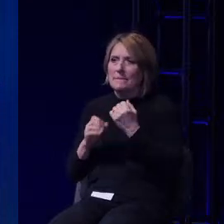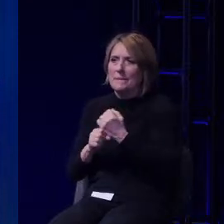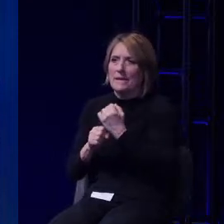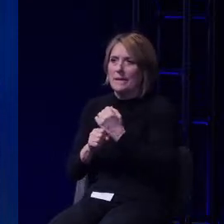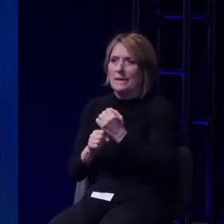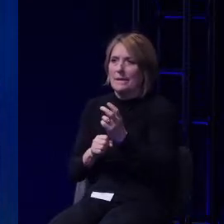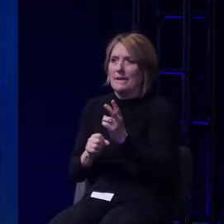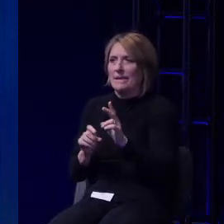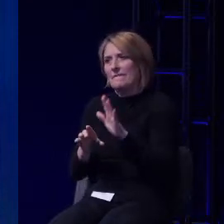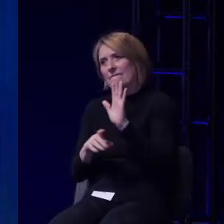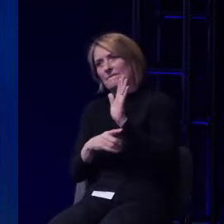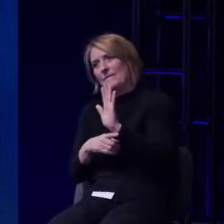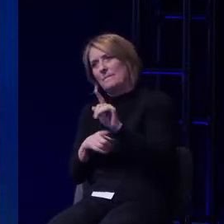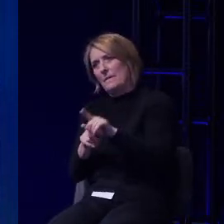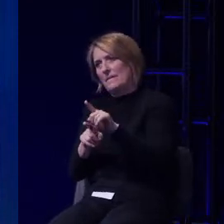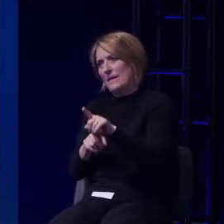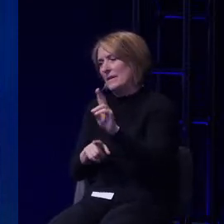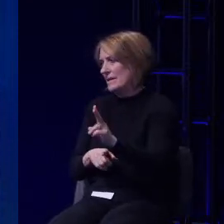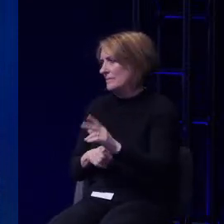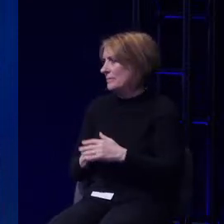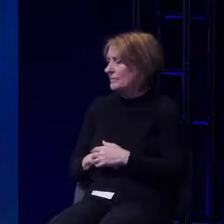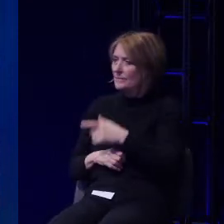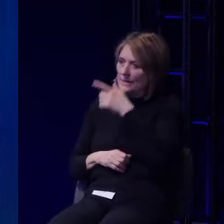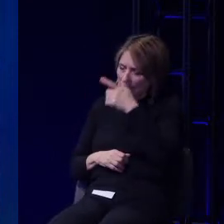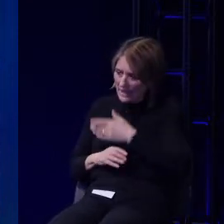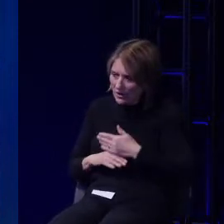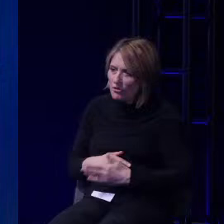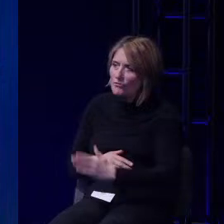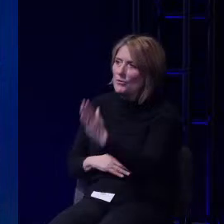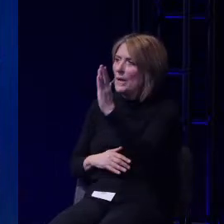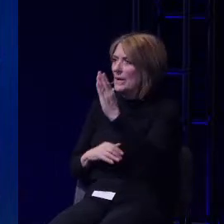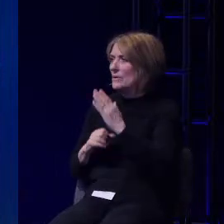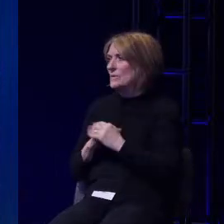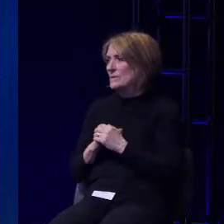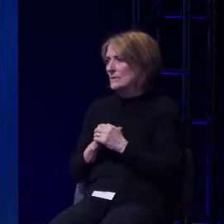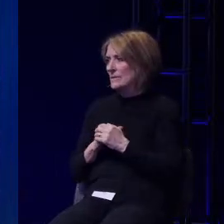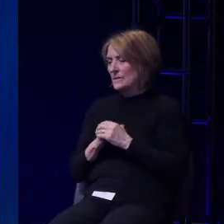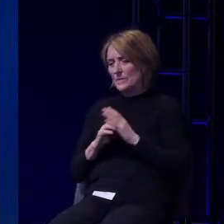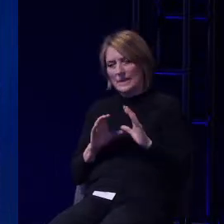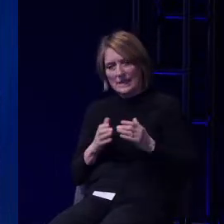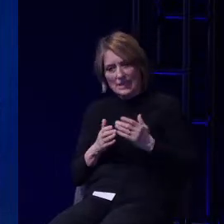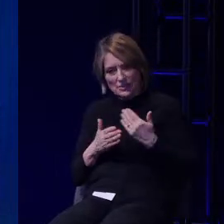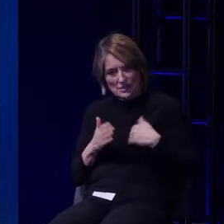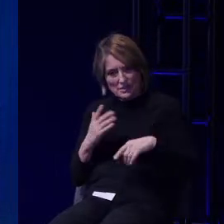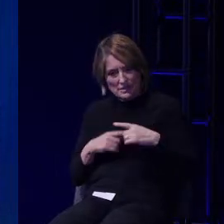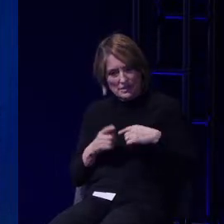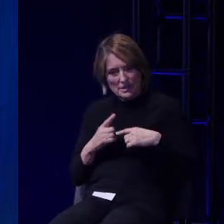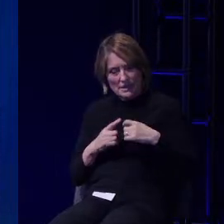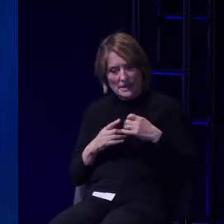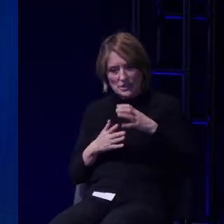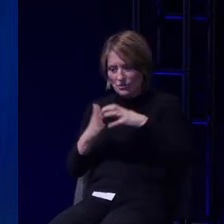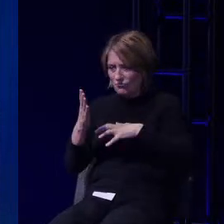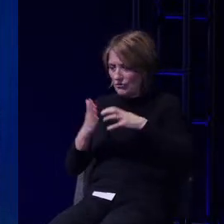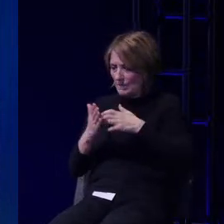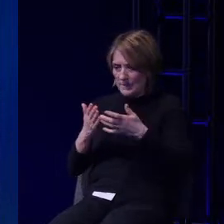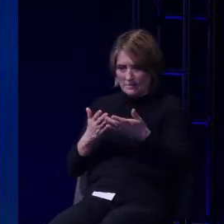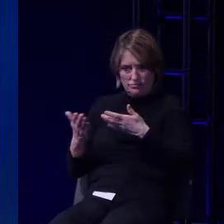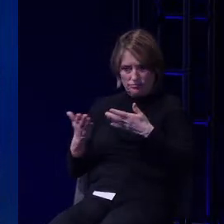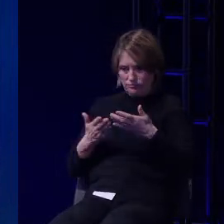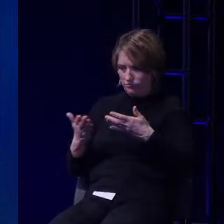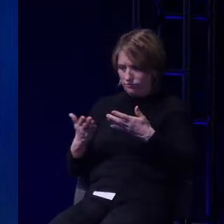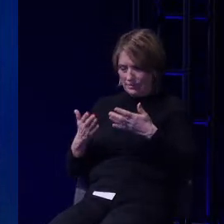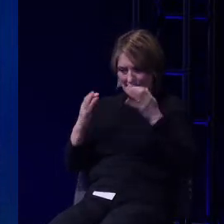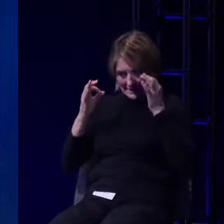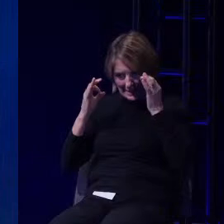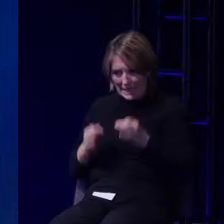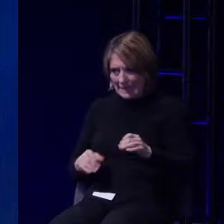okay. Because I was very fortunate. Through that film, I was able to get an agent, and suddenly all these scripts were coming in, which were